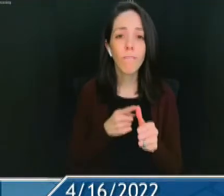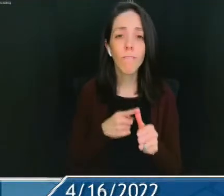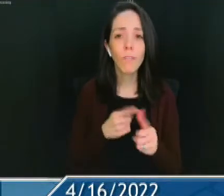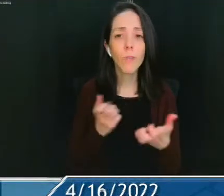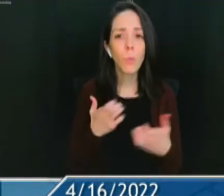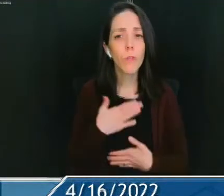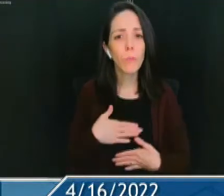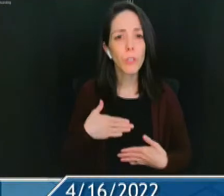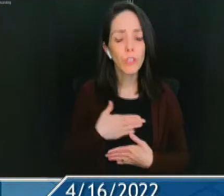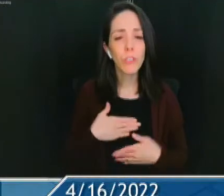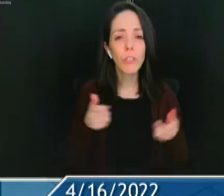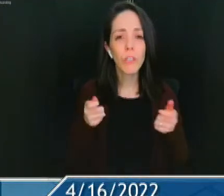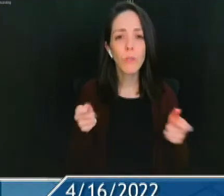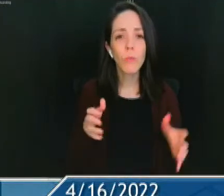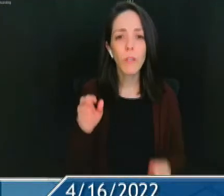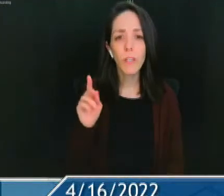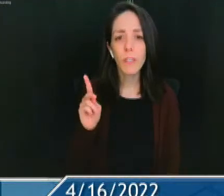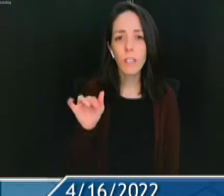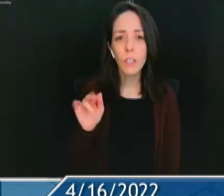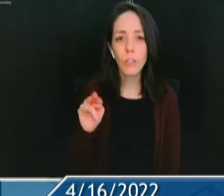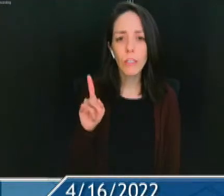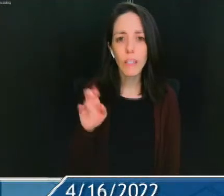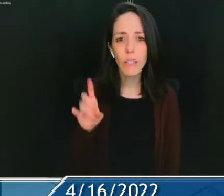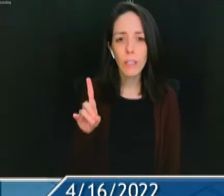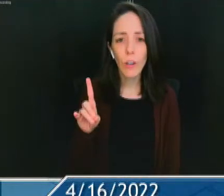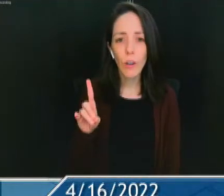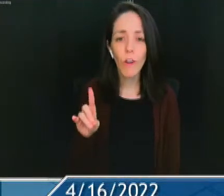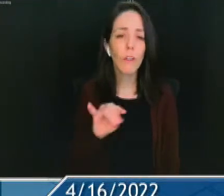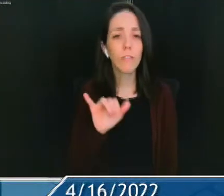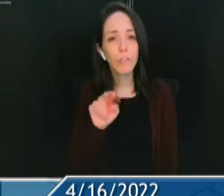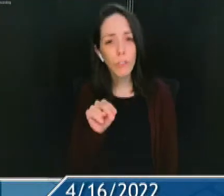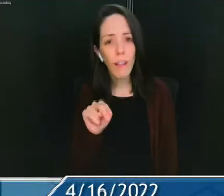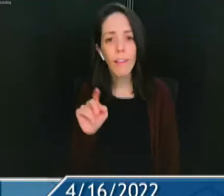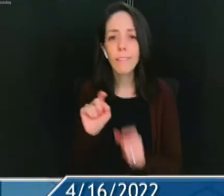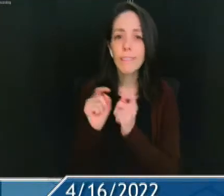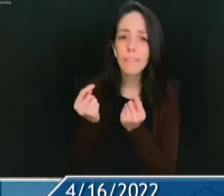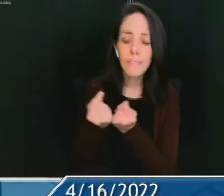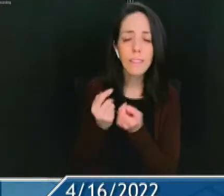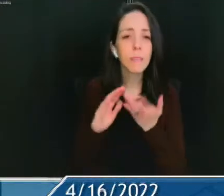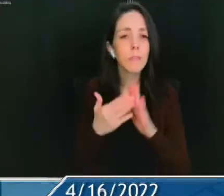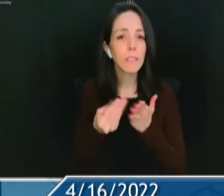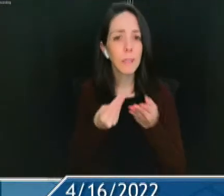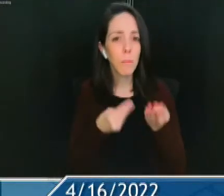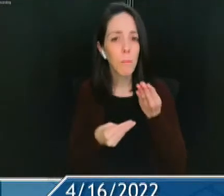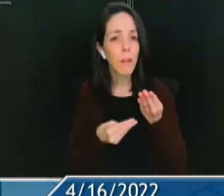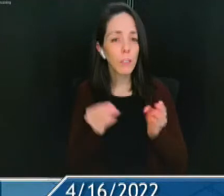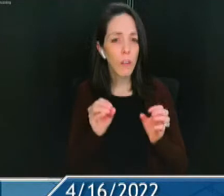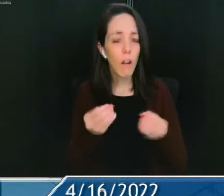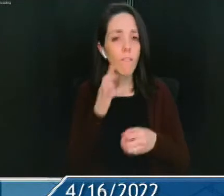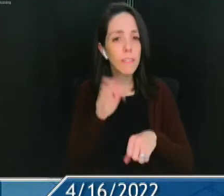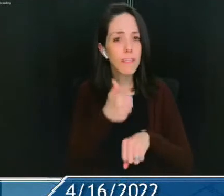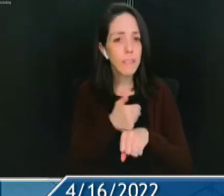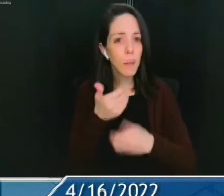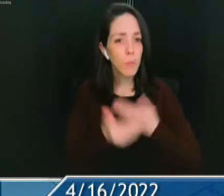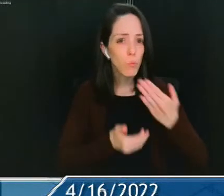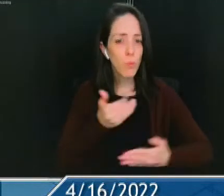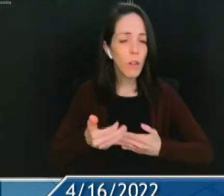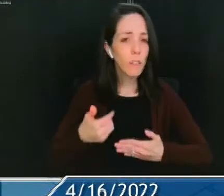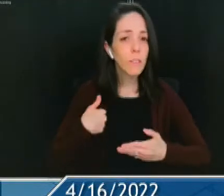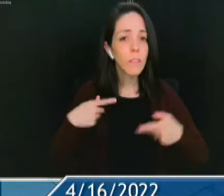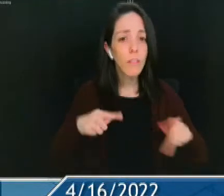appreciate Director Canard, Jen, and the team at the City Budget Office for setting up a process that enables us to listen to community in